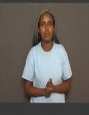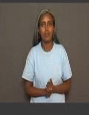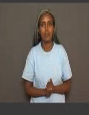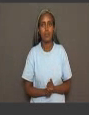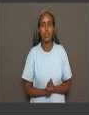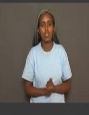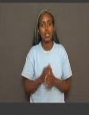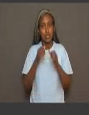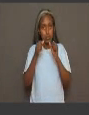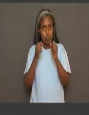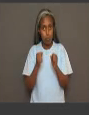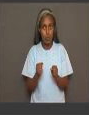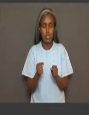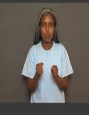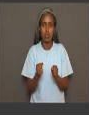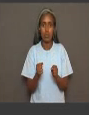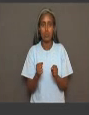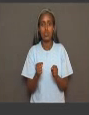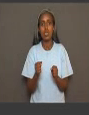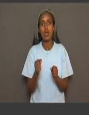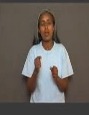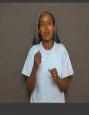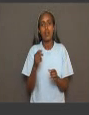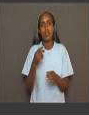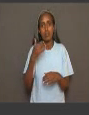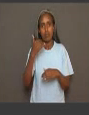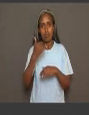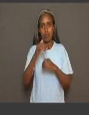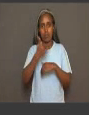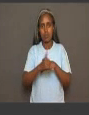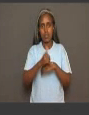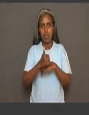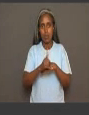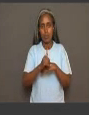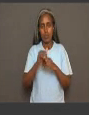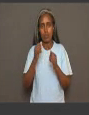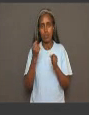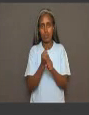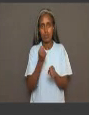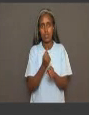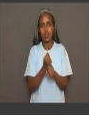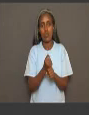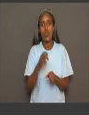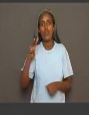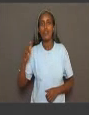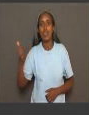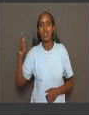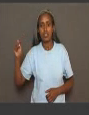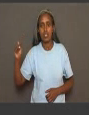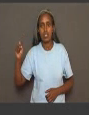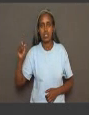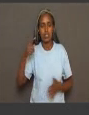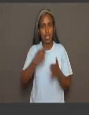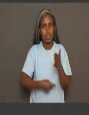It is possible that the bakery would have to pay value-added taxes. However,